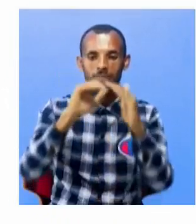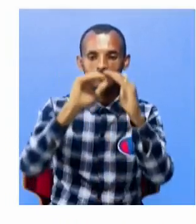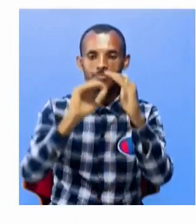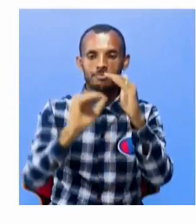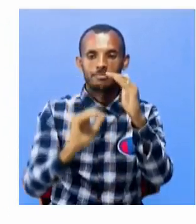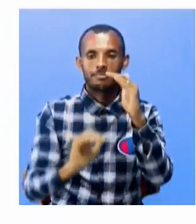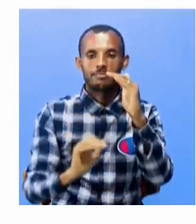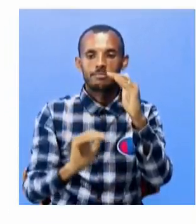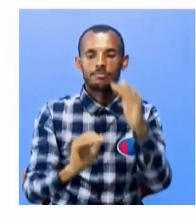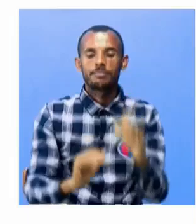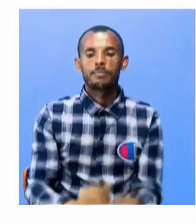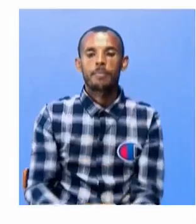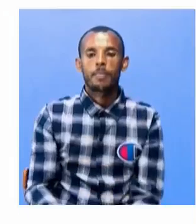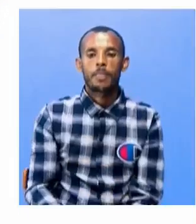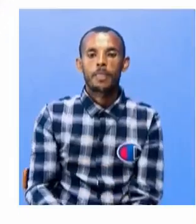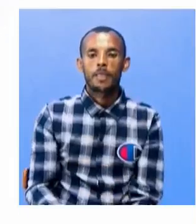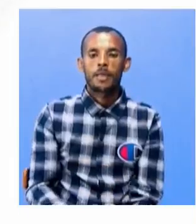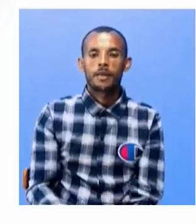increase and